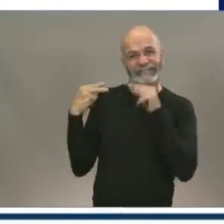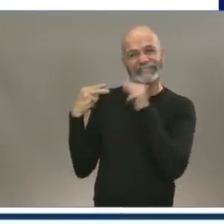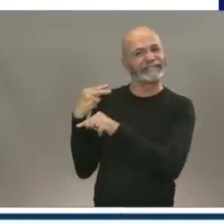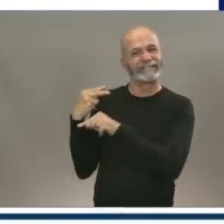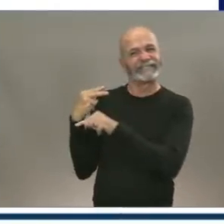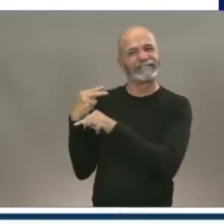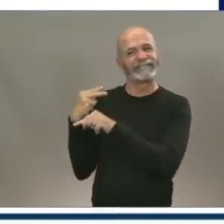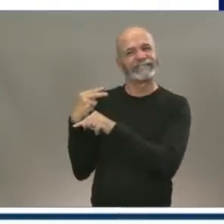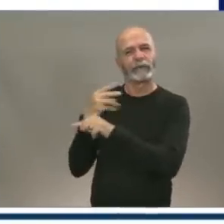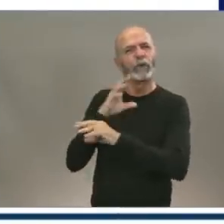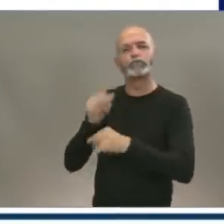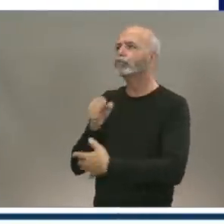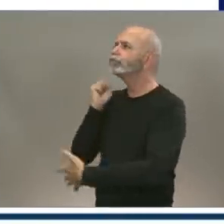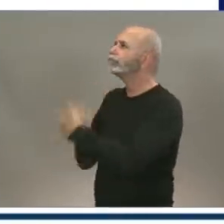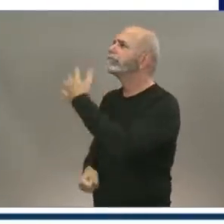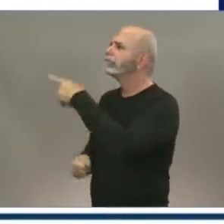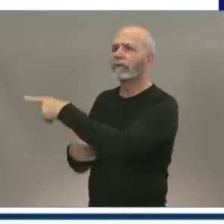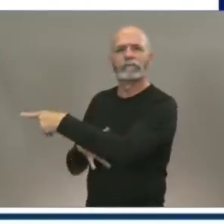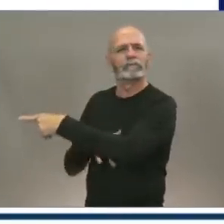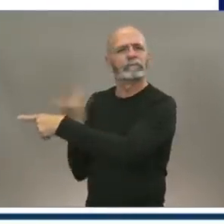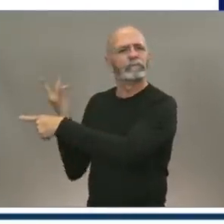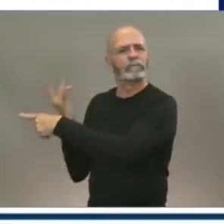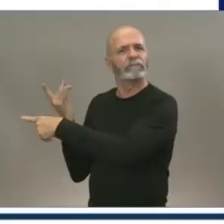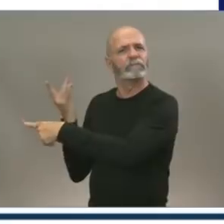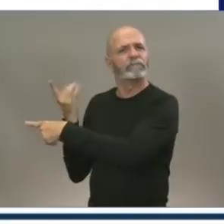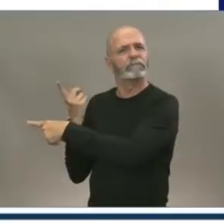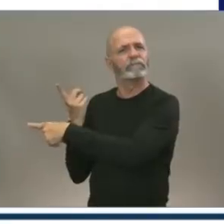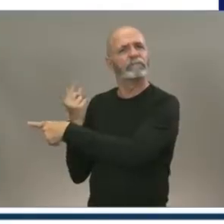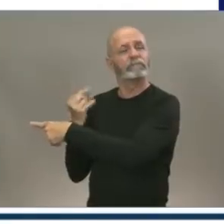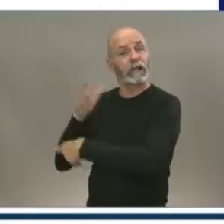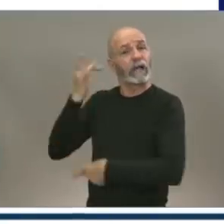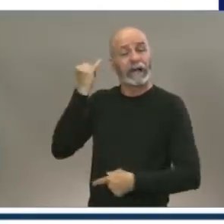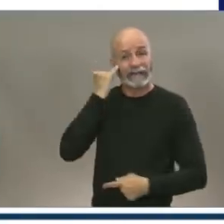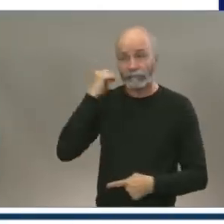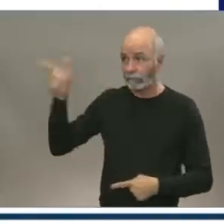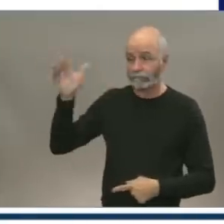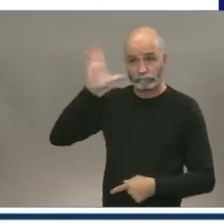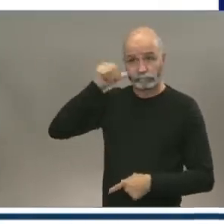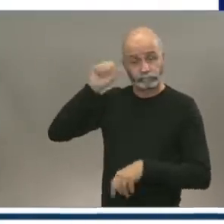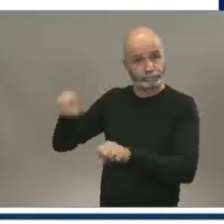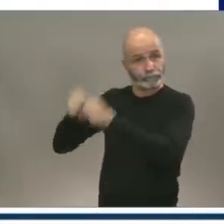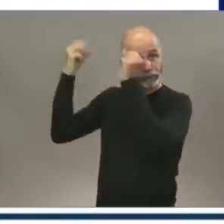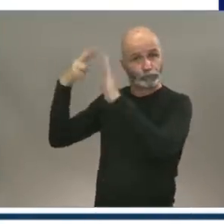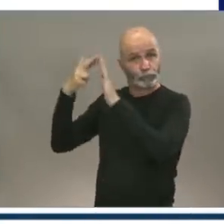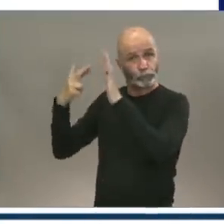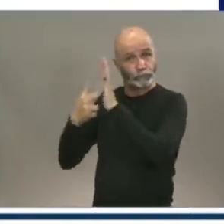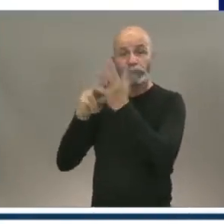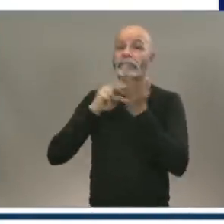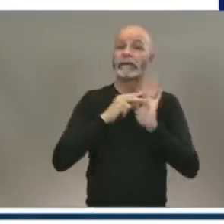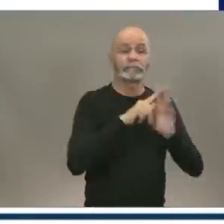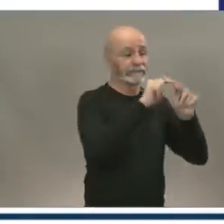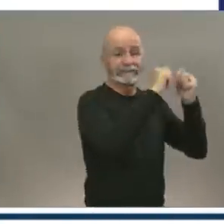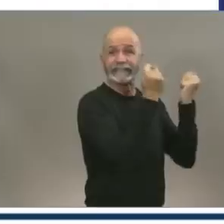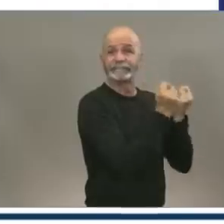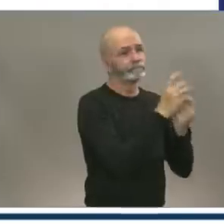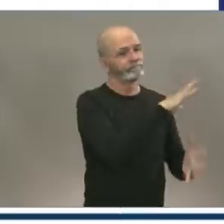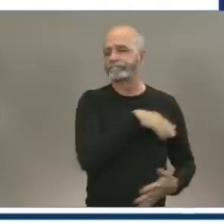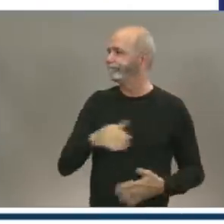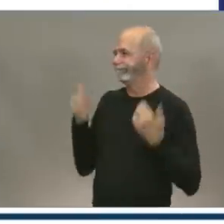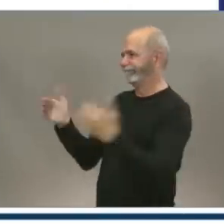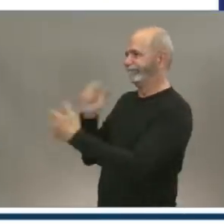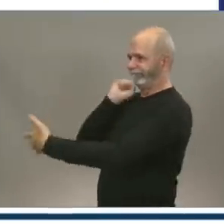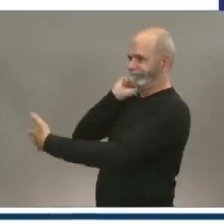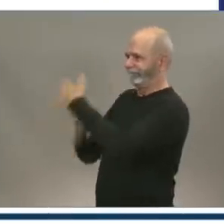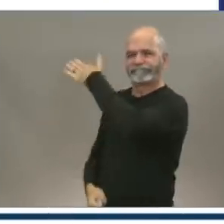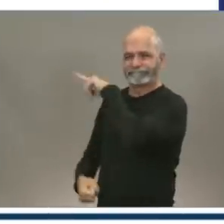need to be vigilant when somebody breaks the rules. The enforcement team should be there to find them. The Amherst Police Department told me they were